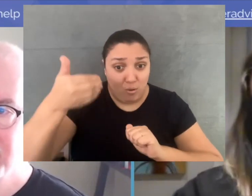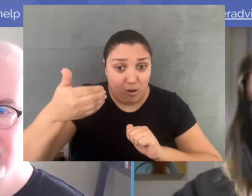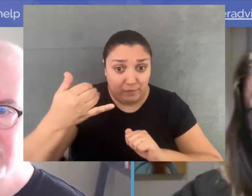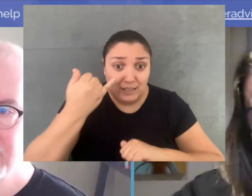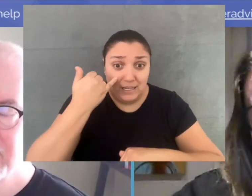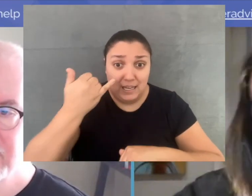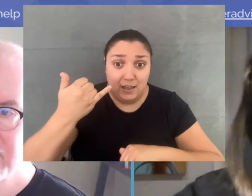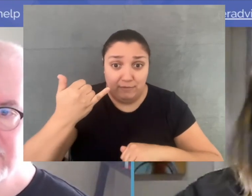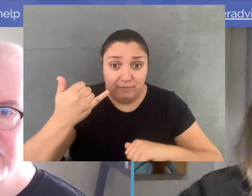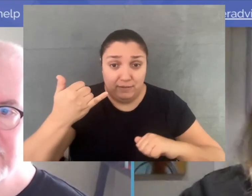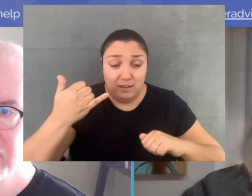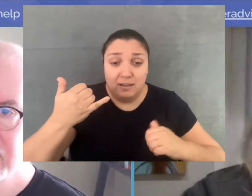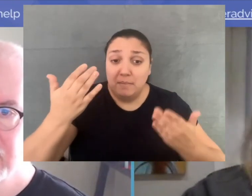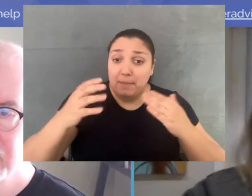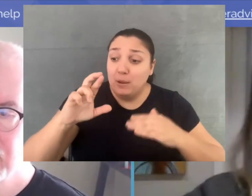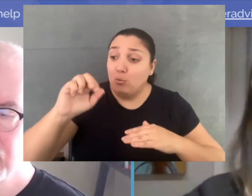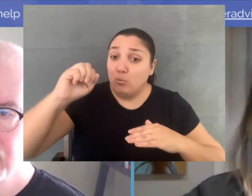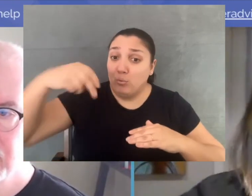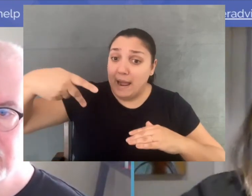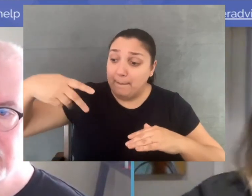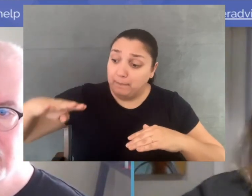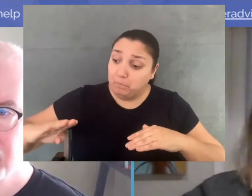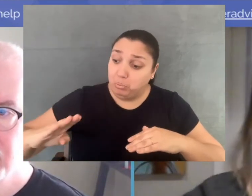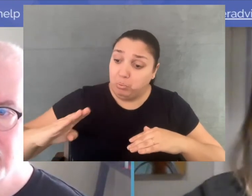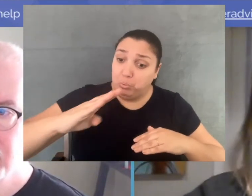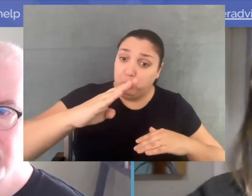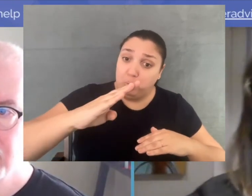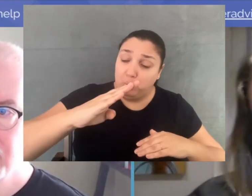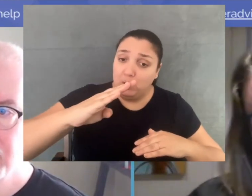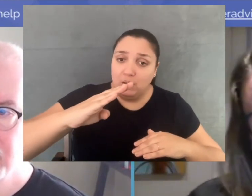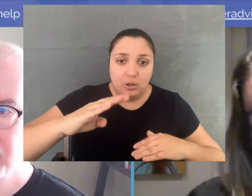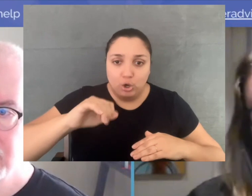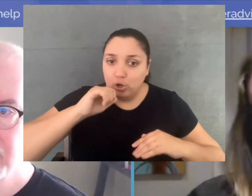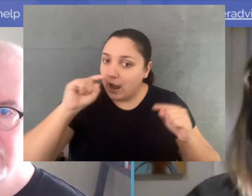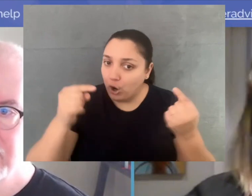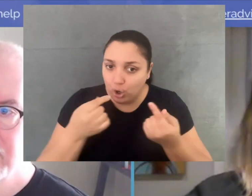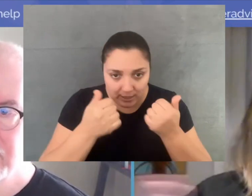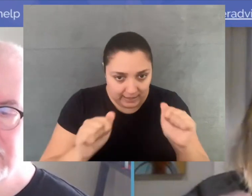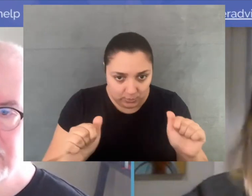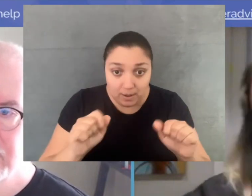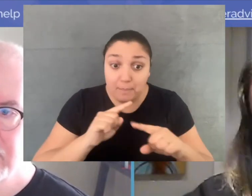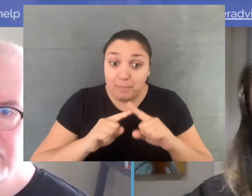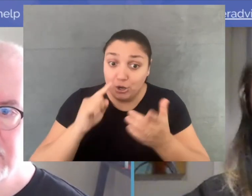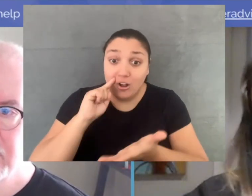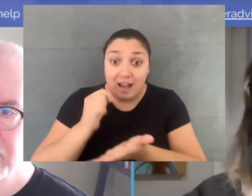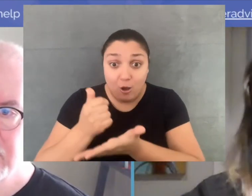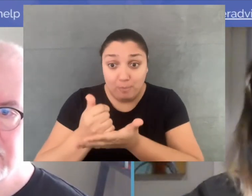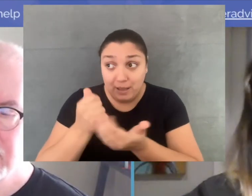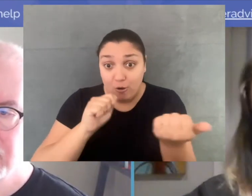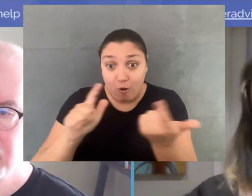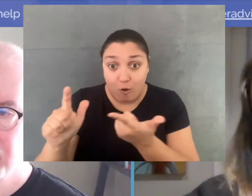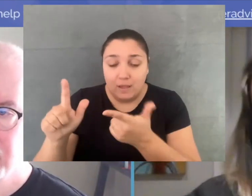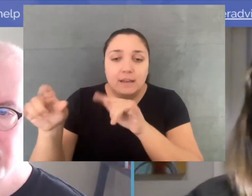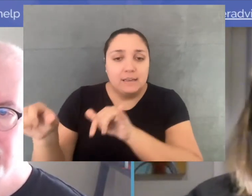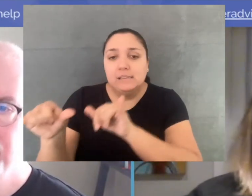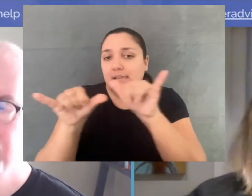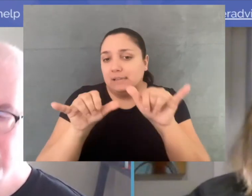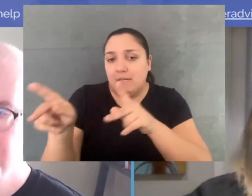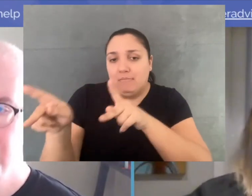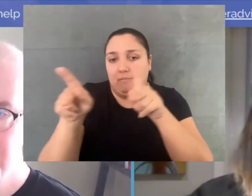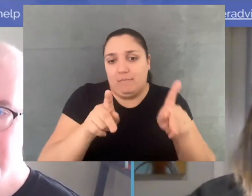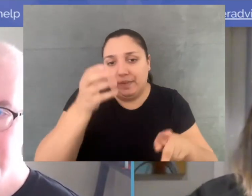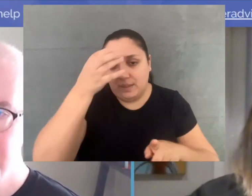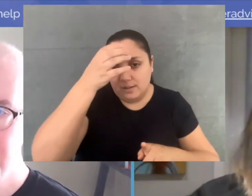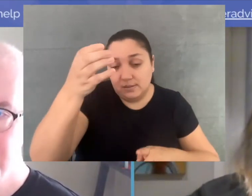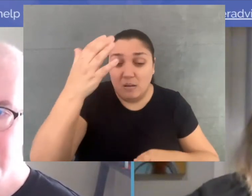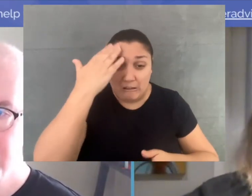because most often when you build the ramp that everyone can walk on instead of the stairs, you're not hurting anyone, but you're helping everyone. So it's